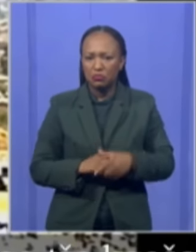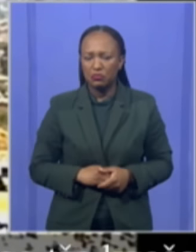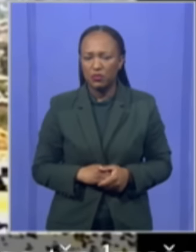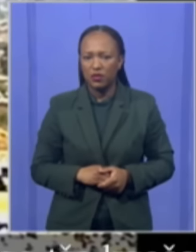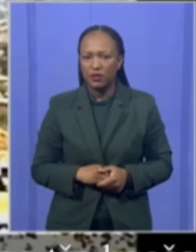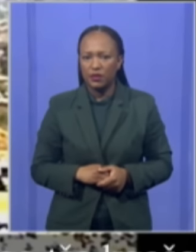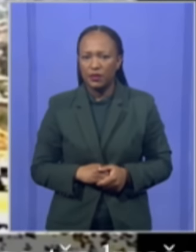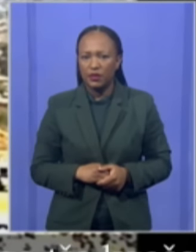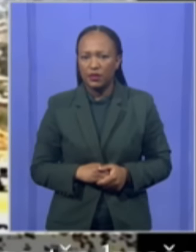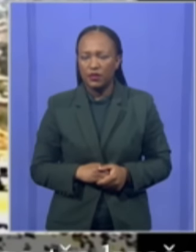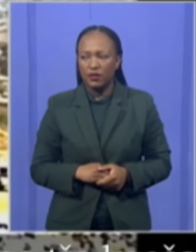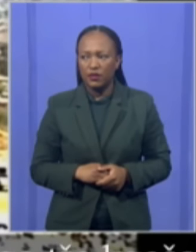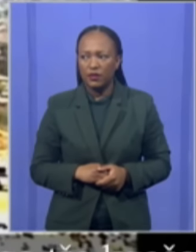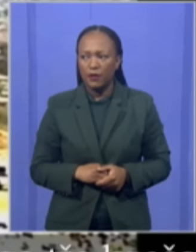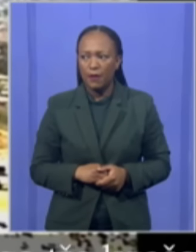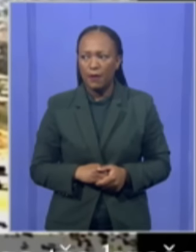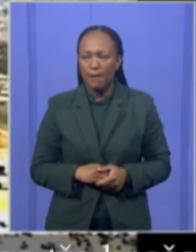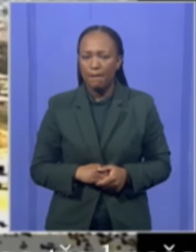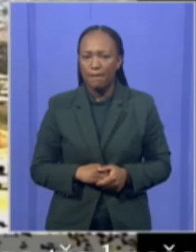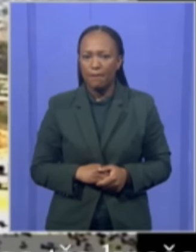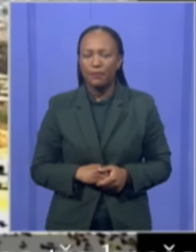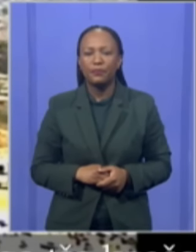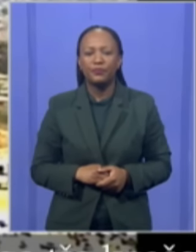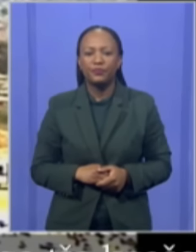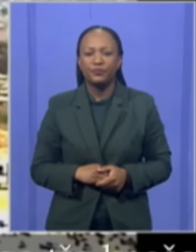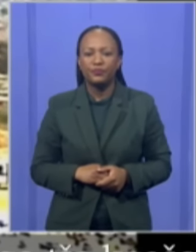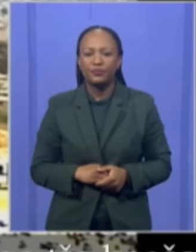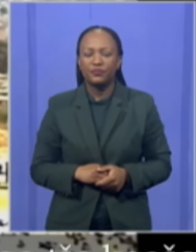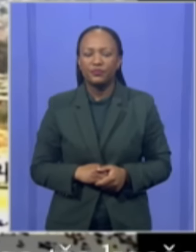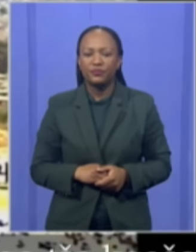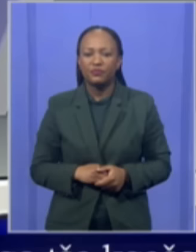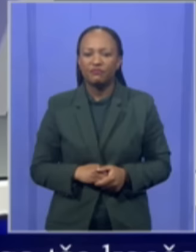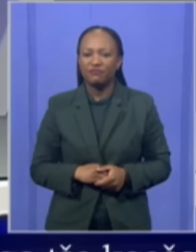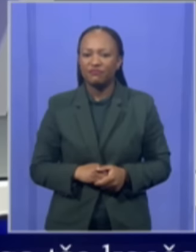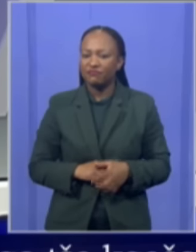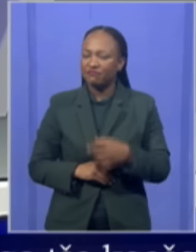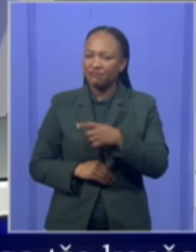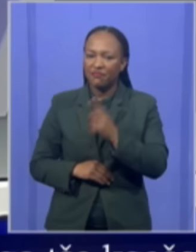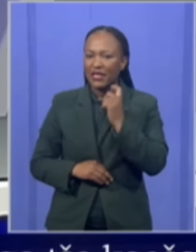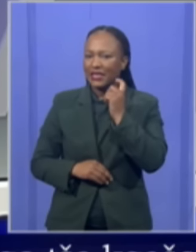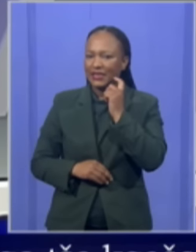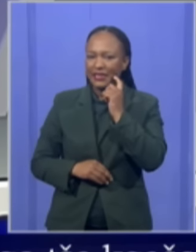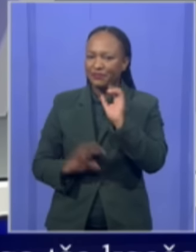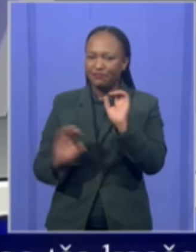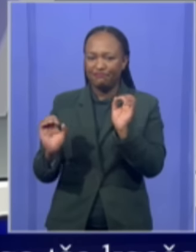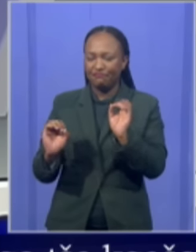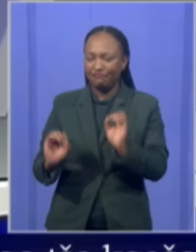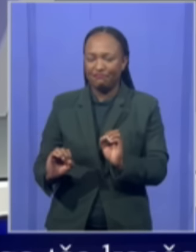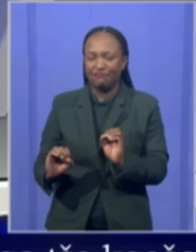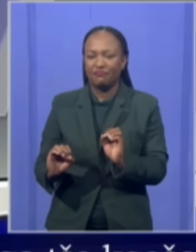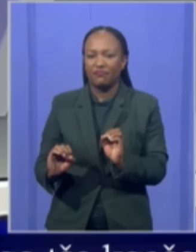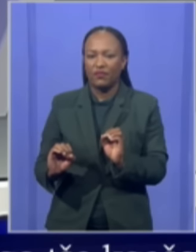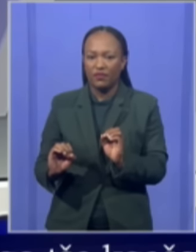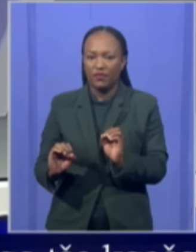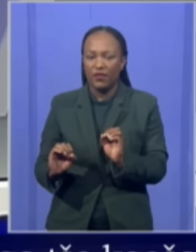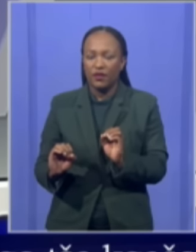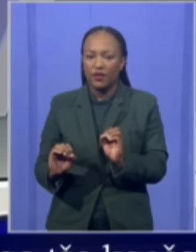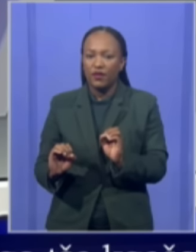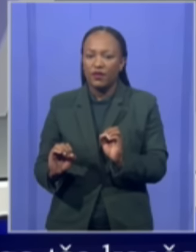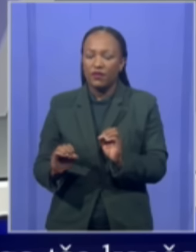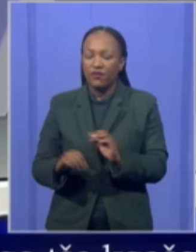go tshwarelo go be go se bonolo nakong yela ka gore o tla lemoga gore